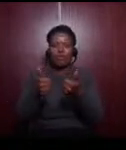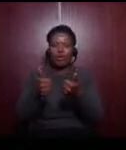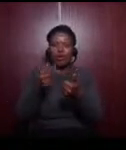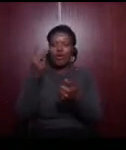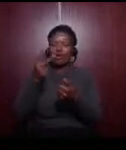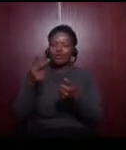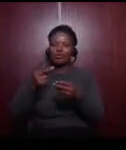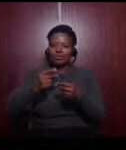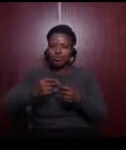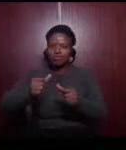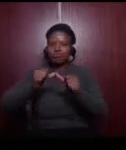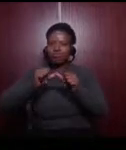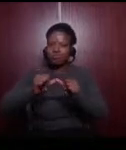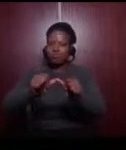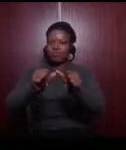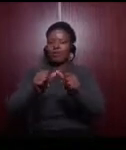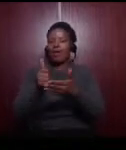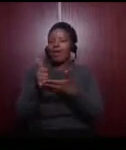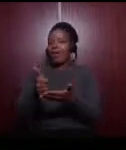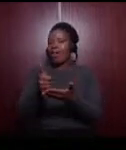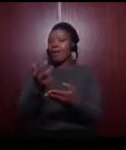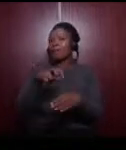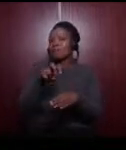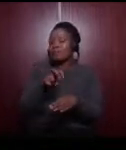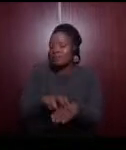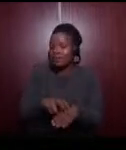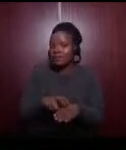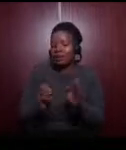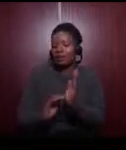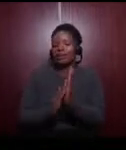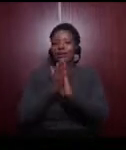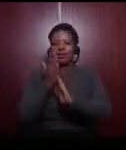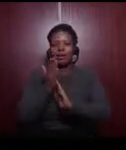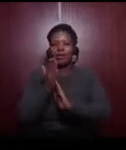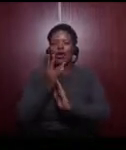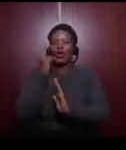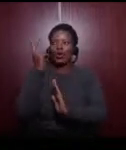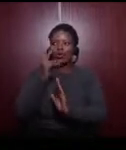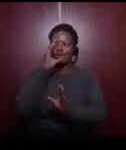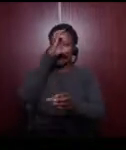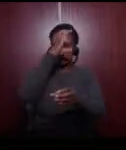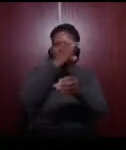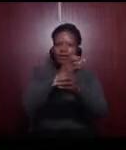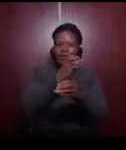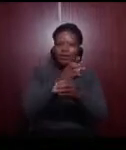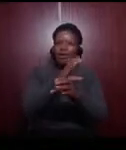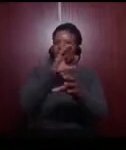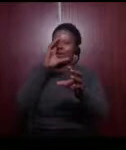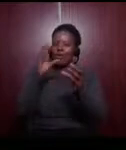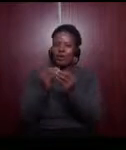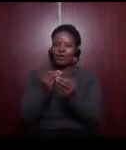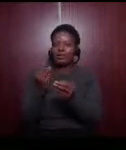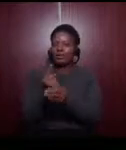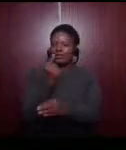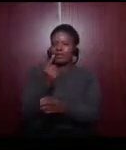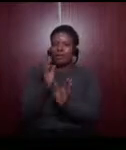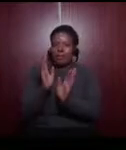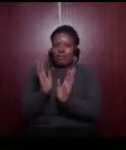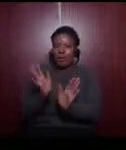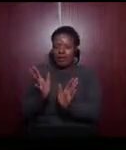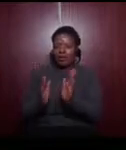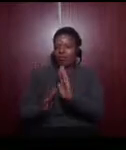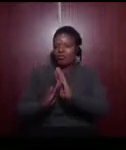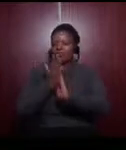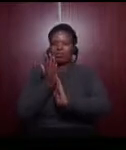siphuthumise uncedo kubantu abasuke beaffectwe disaster, kodwa futhi singafocus kakhulu ekutheni provide only when the disaster has happened.